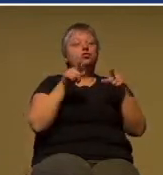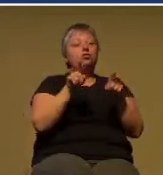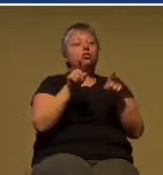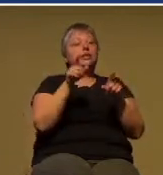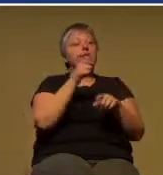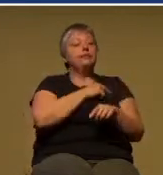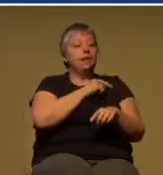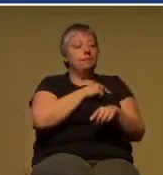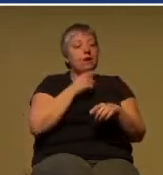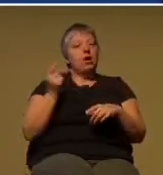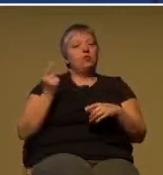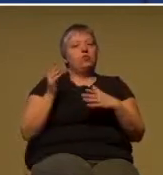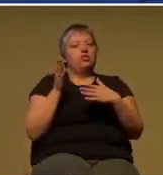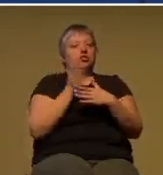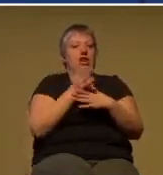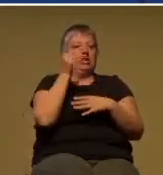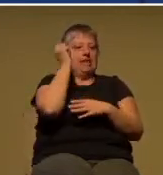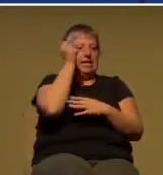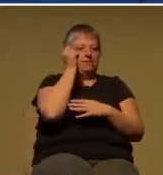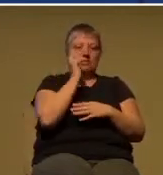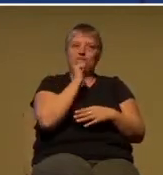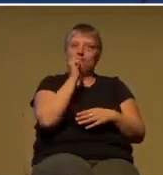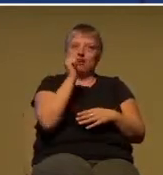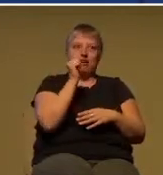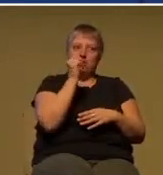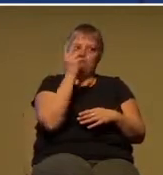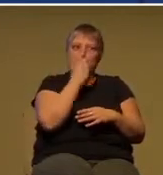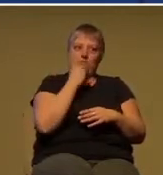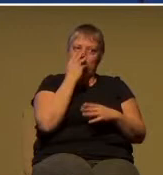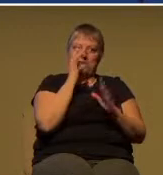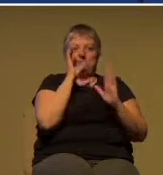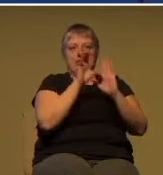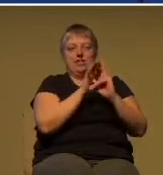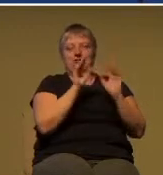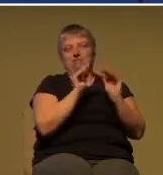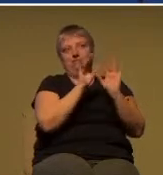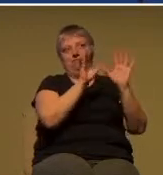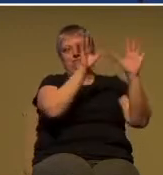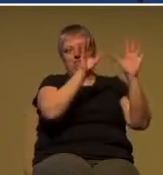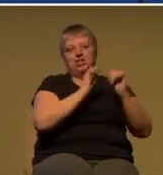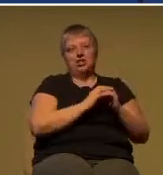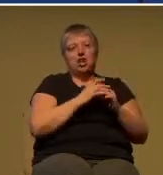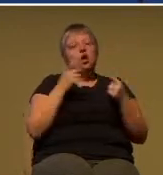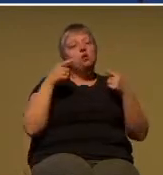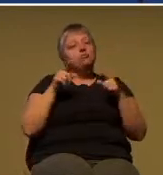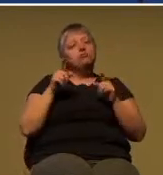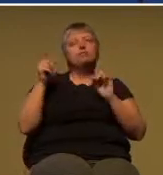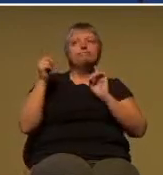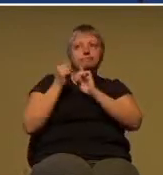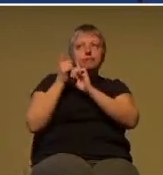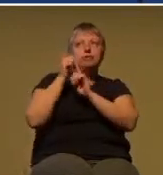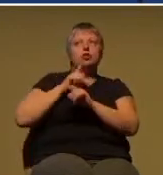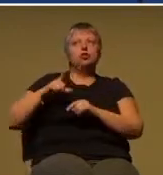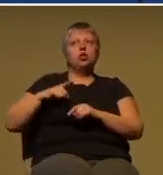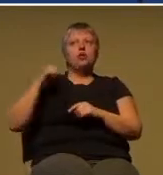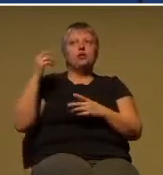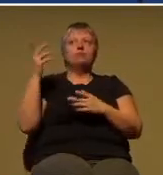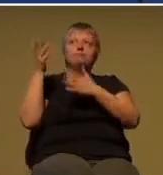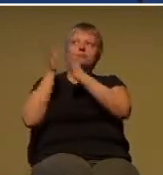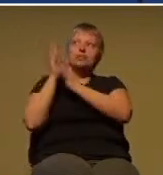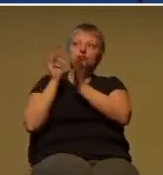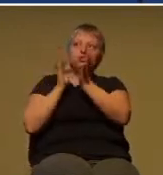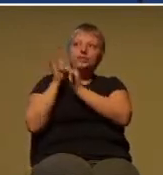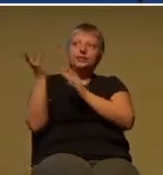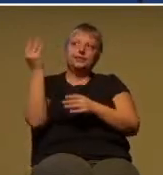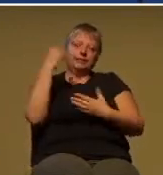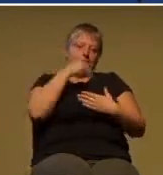testimony, which isn't a very pretty picture at all. As you come to the Lord, you ask Jesus into your heart. He starts to show you some